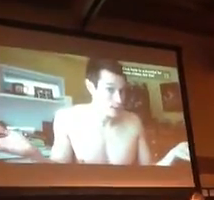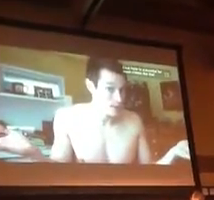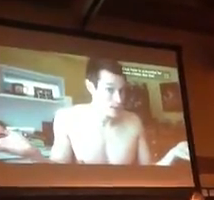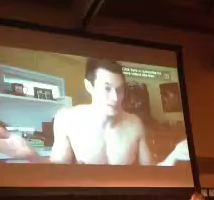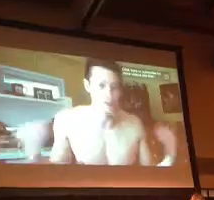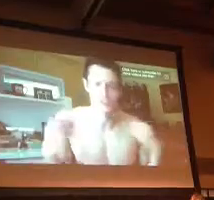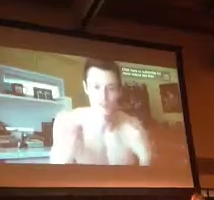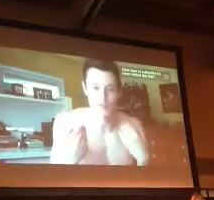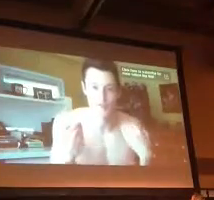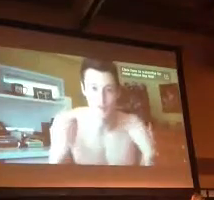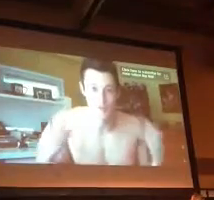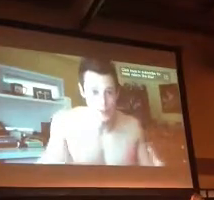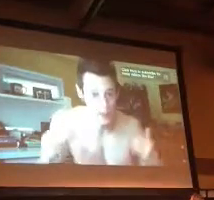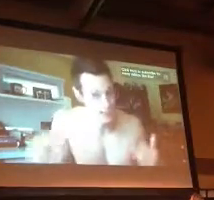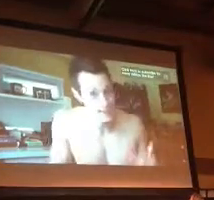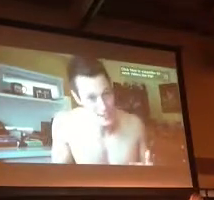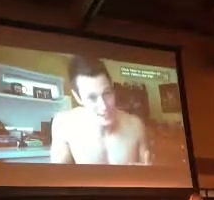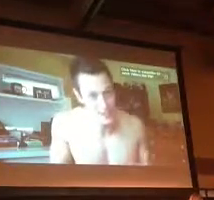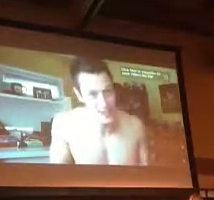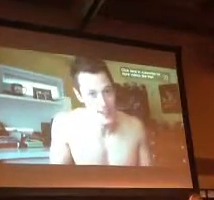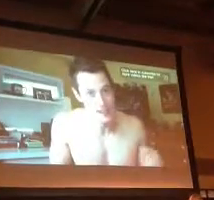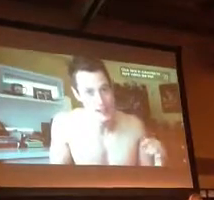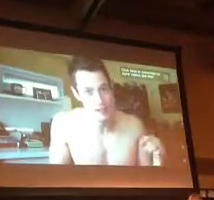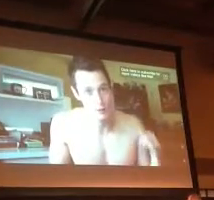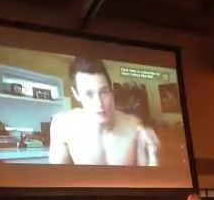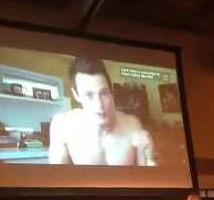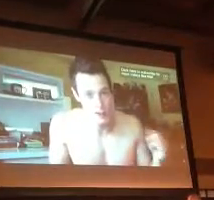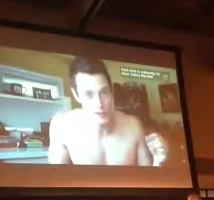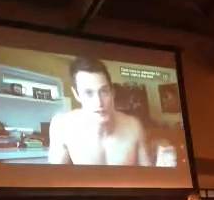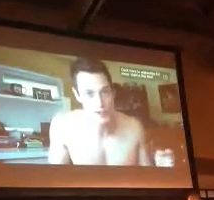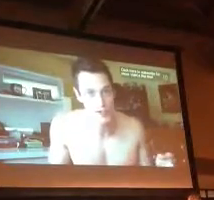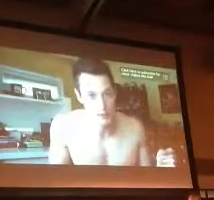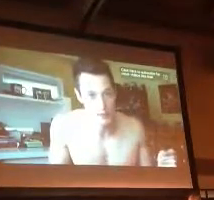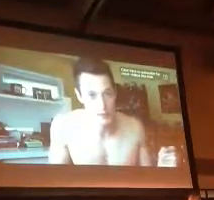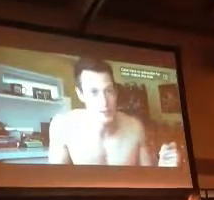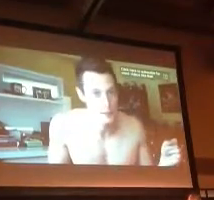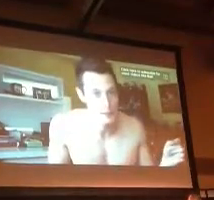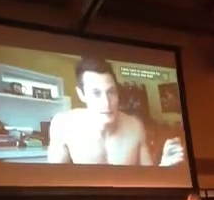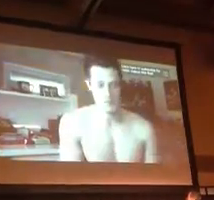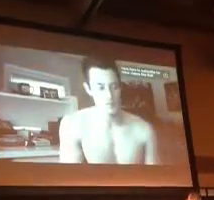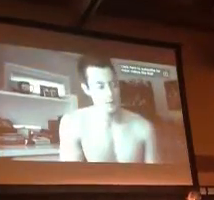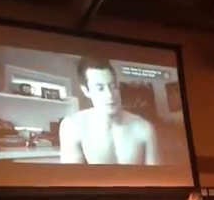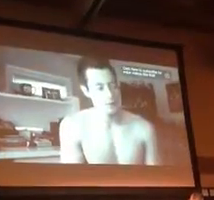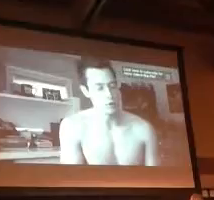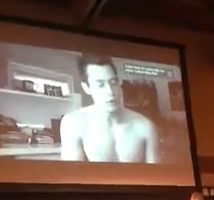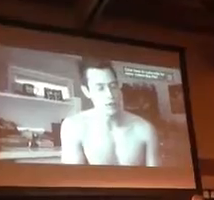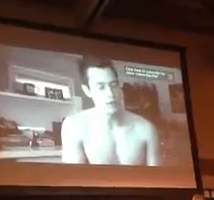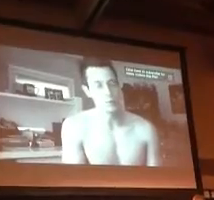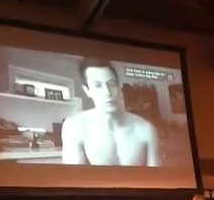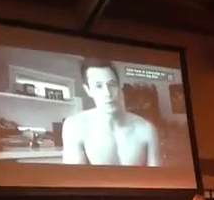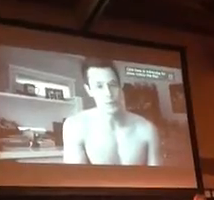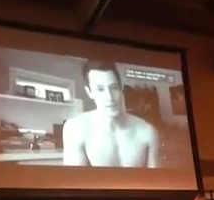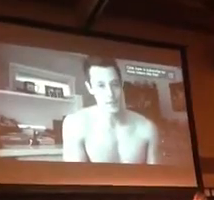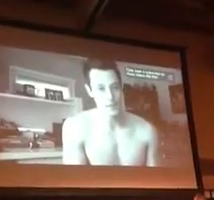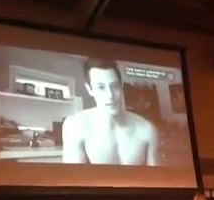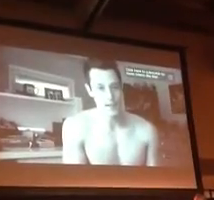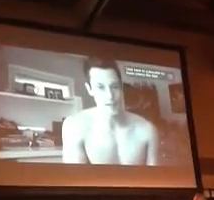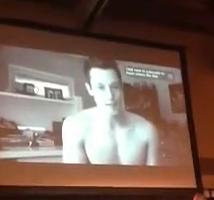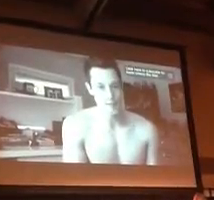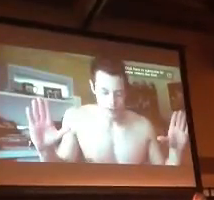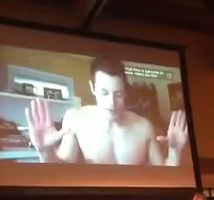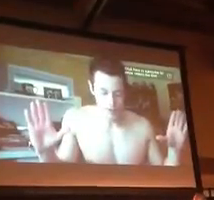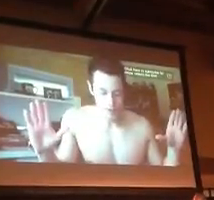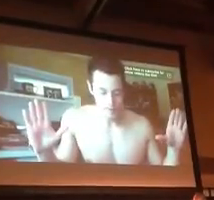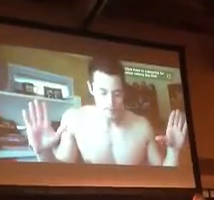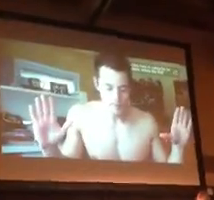So what? There's a difference between being attracted to someone and roofing their drink and committing rape. When did you decide to be